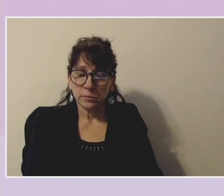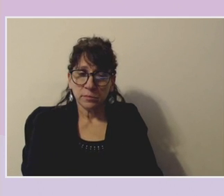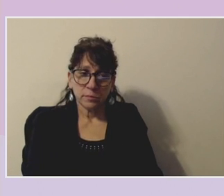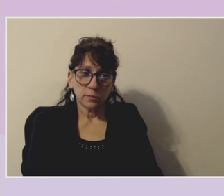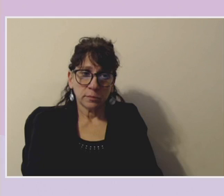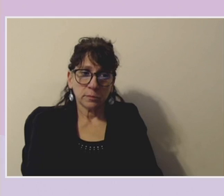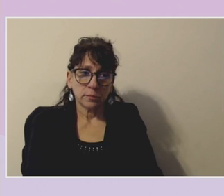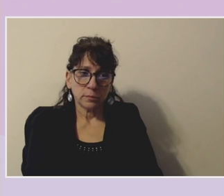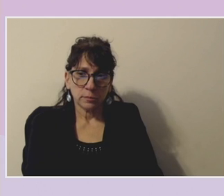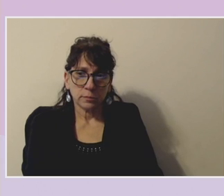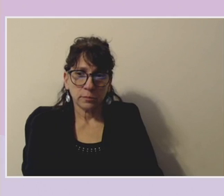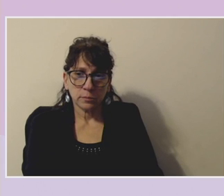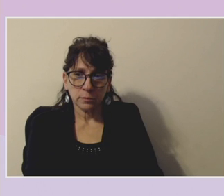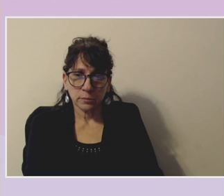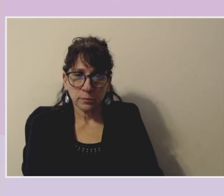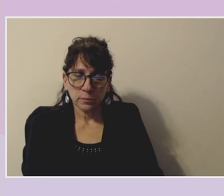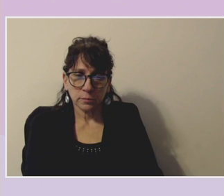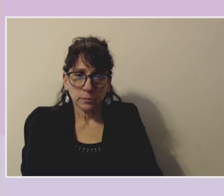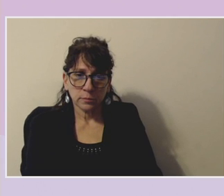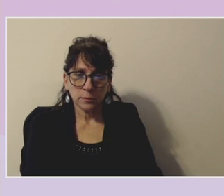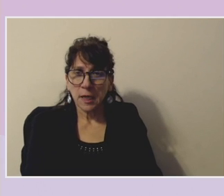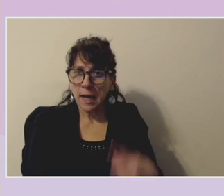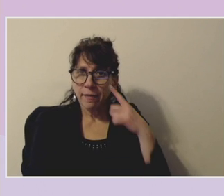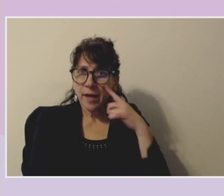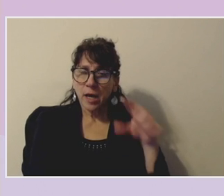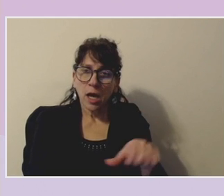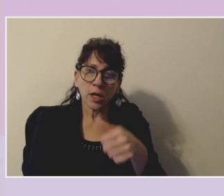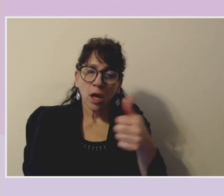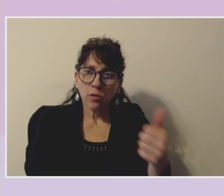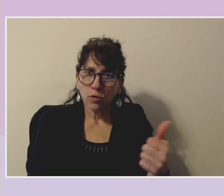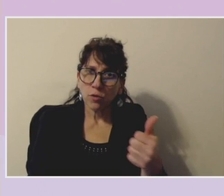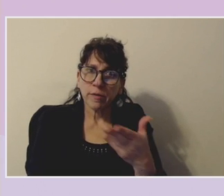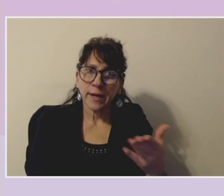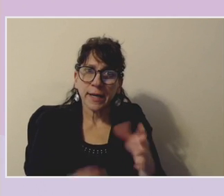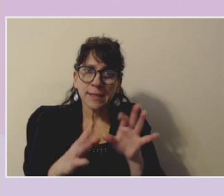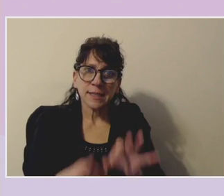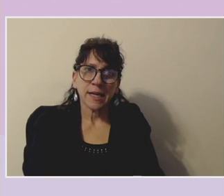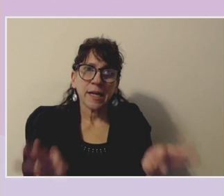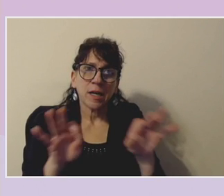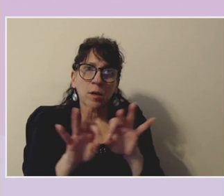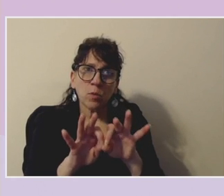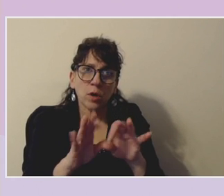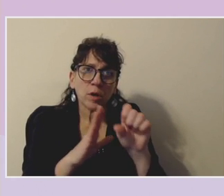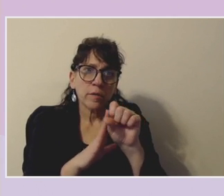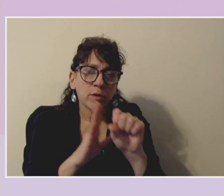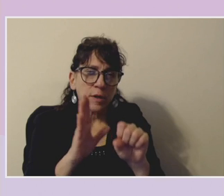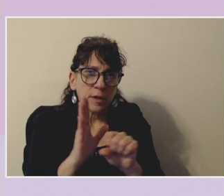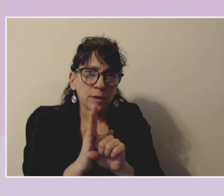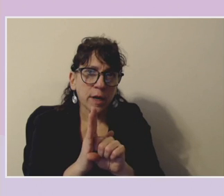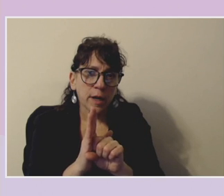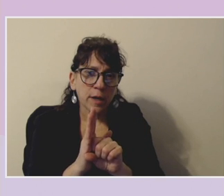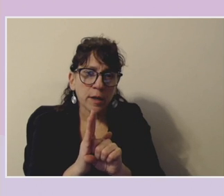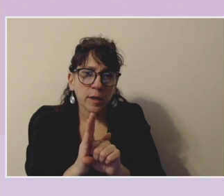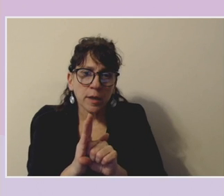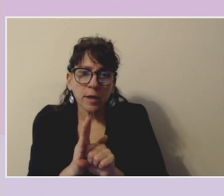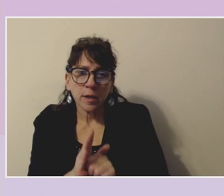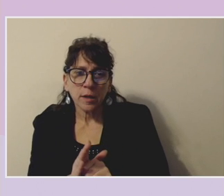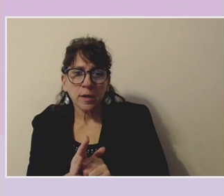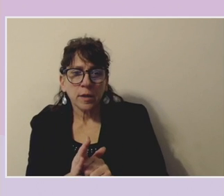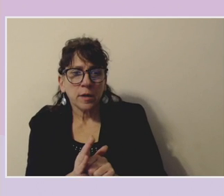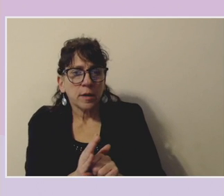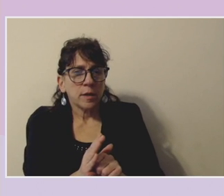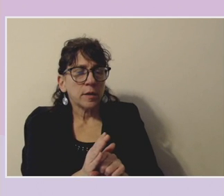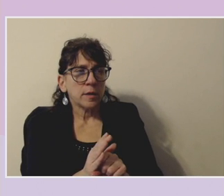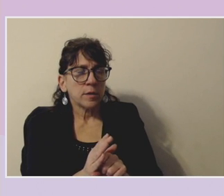Thanks, Erica. I think the other thing that's important is for the state to assess which provider types are currently billable. They